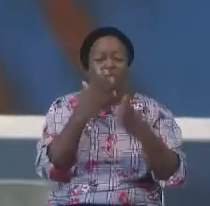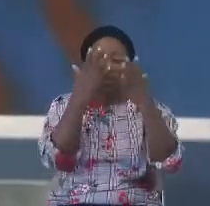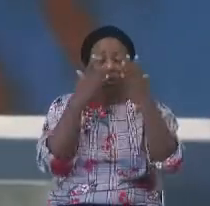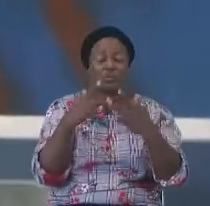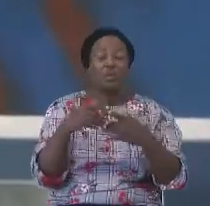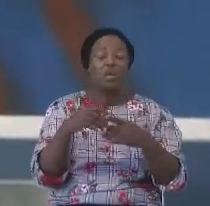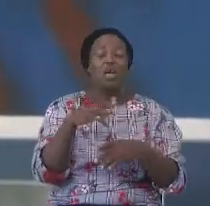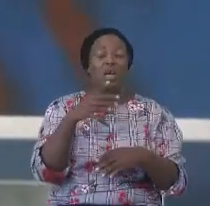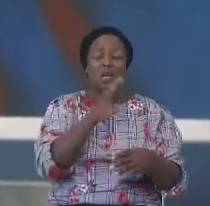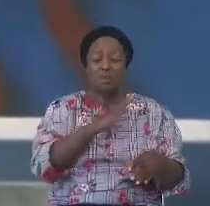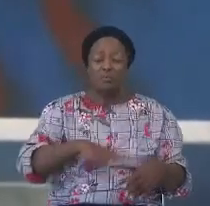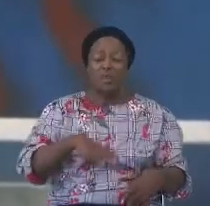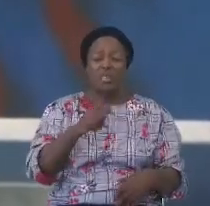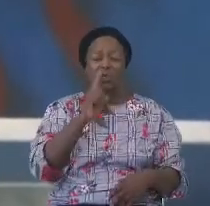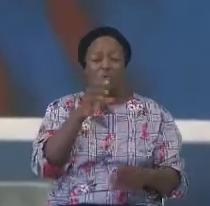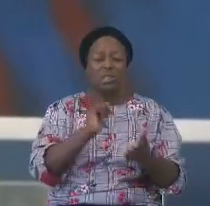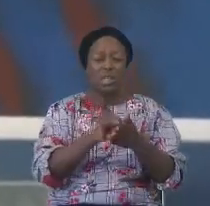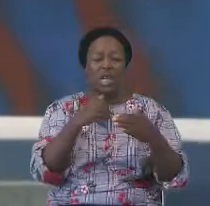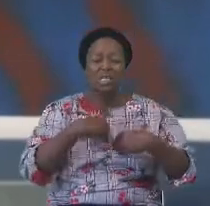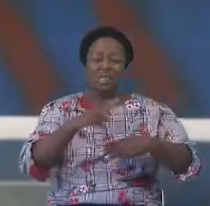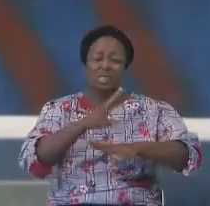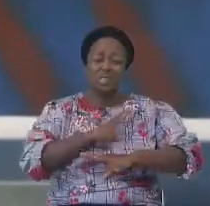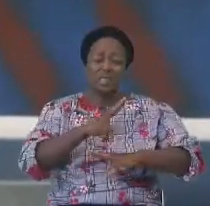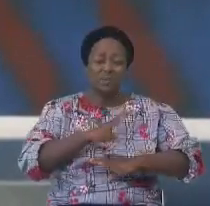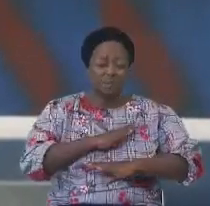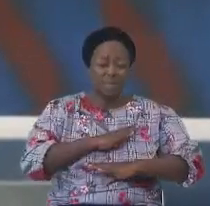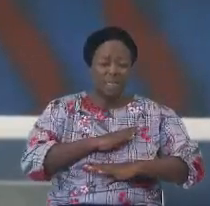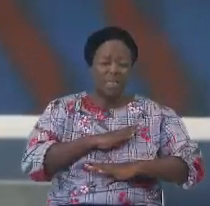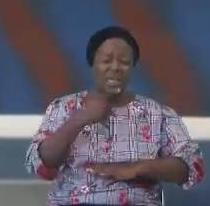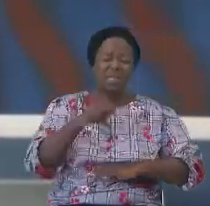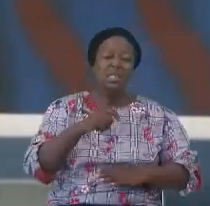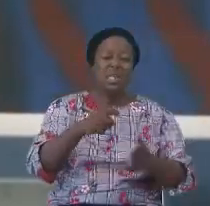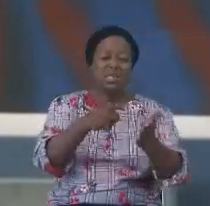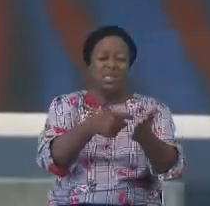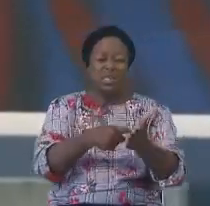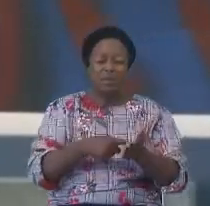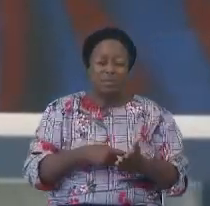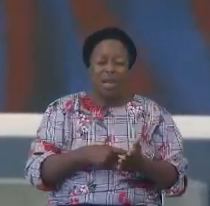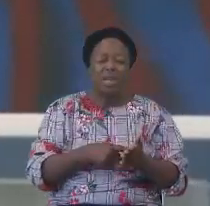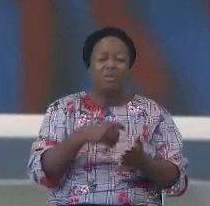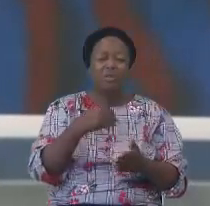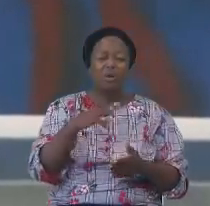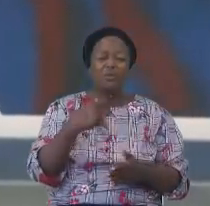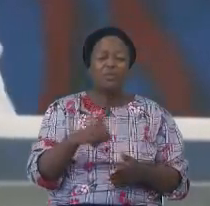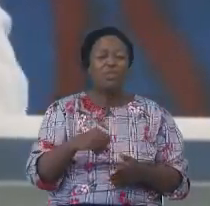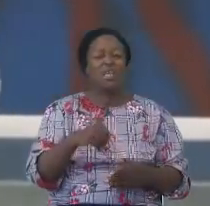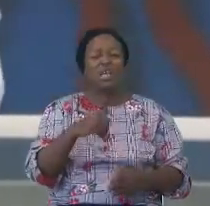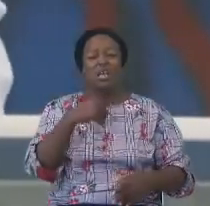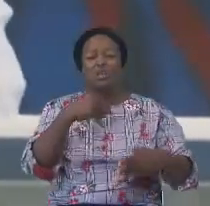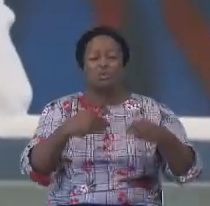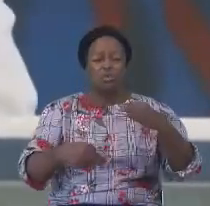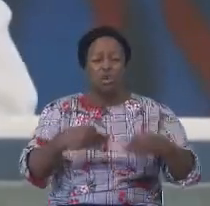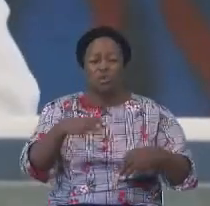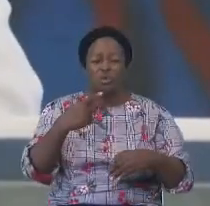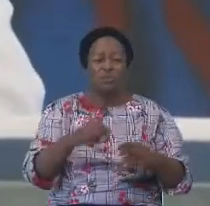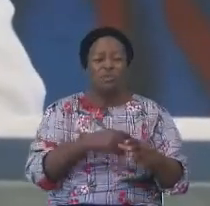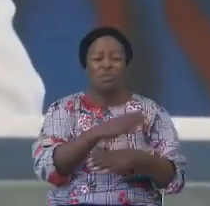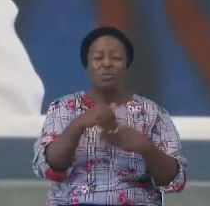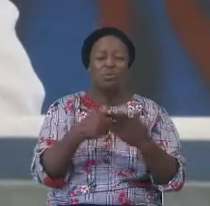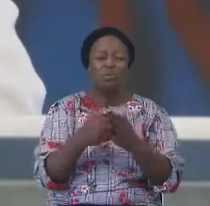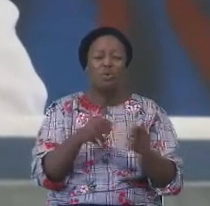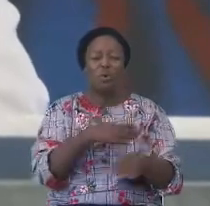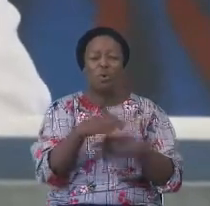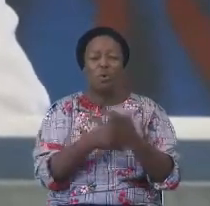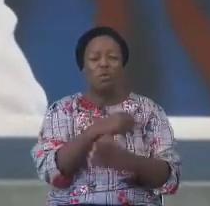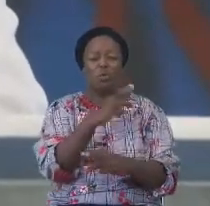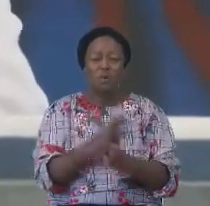who has brought solace for the sorrowful, Christ the one that has satisfied the demand